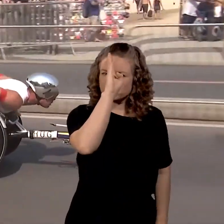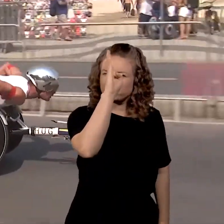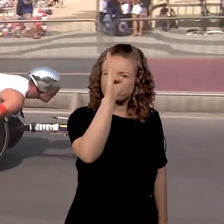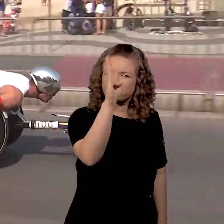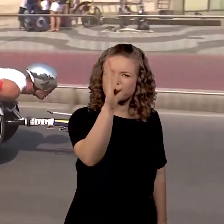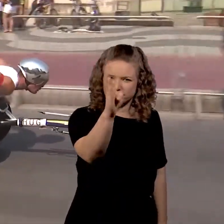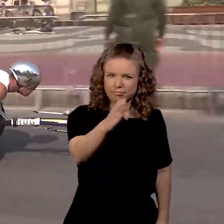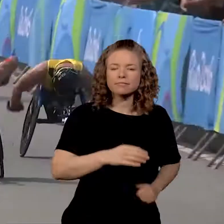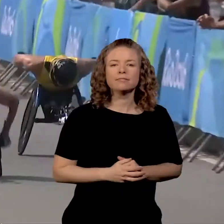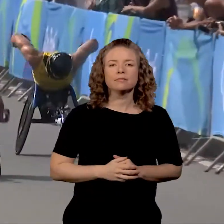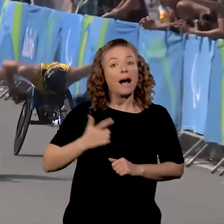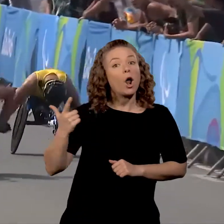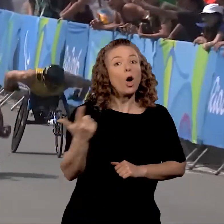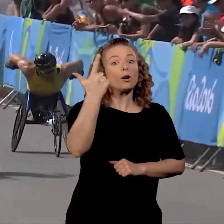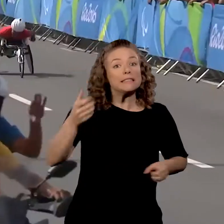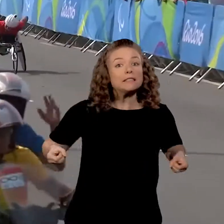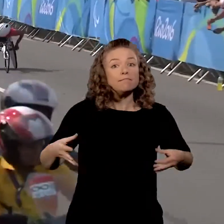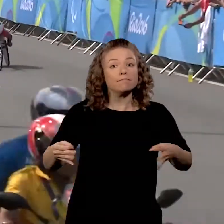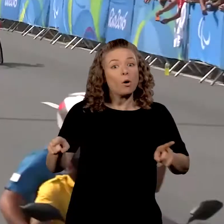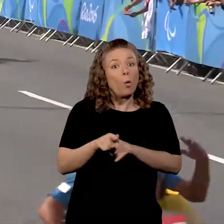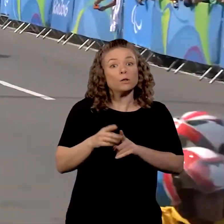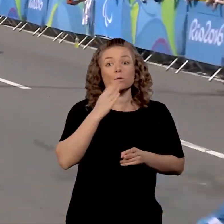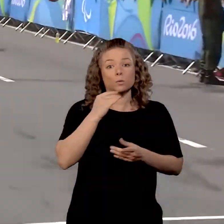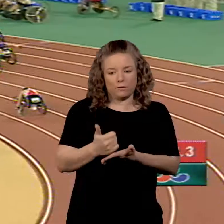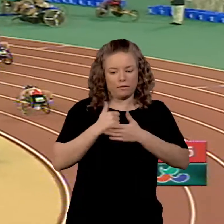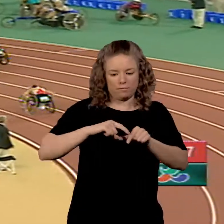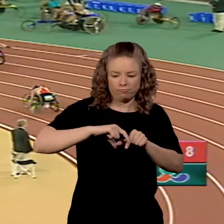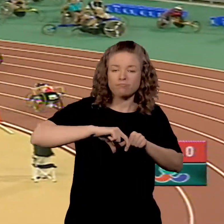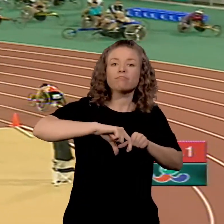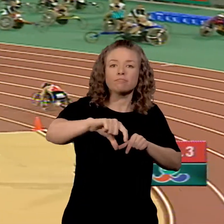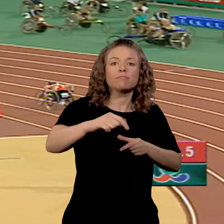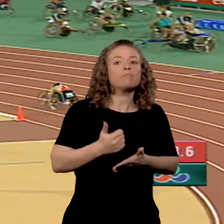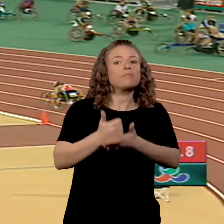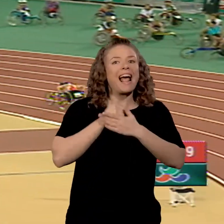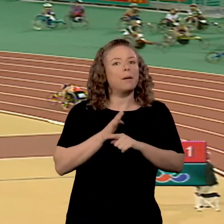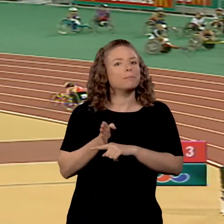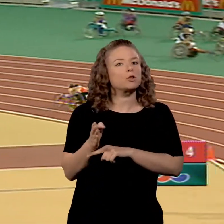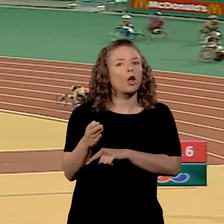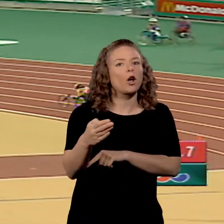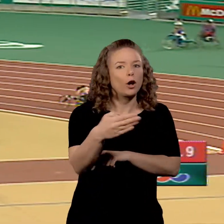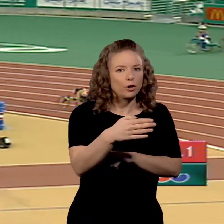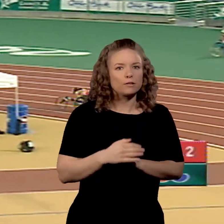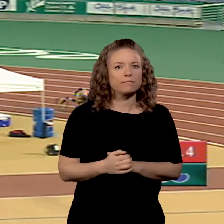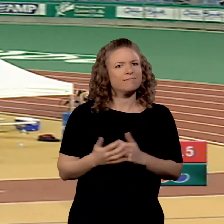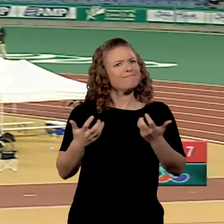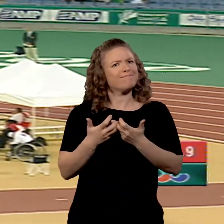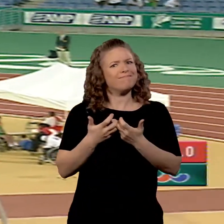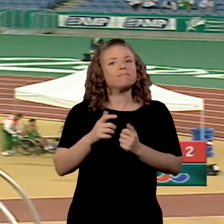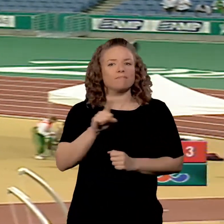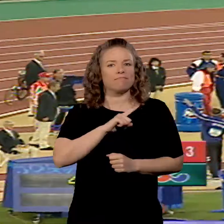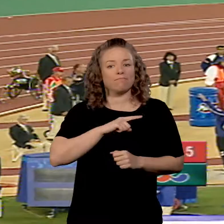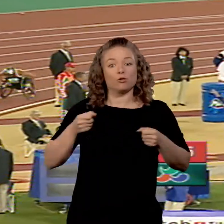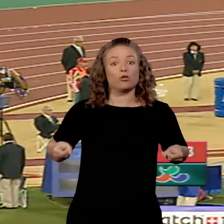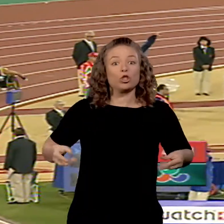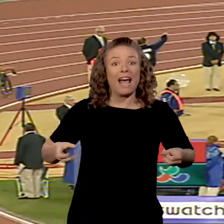long-distance racing, the long wheelbase is also advantageous for turning. The design helps to prevent the chair tipping when cornering on a